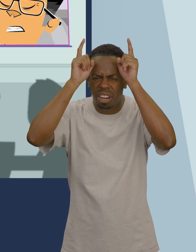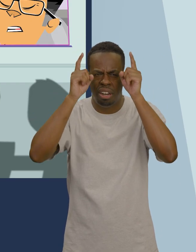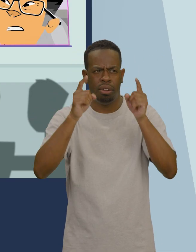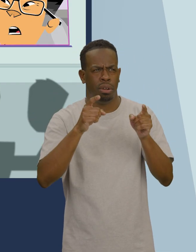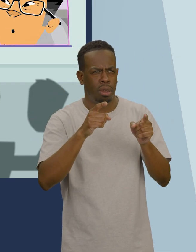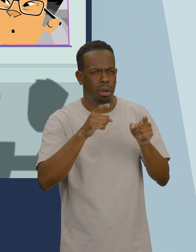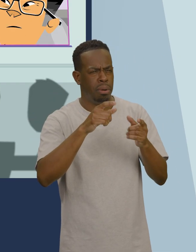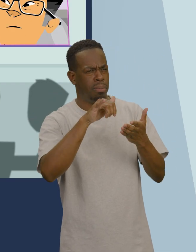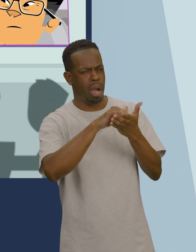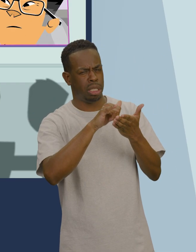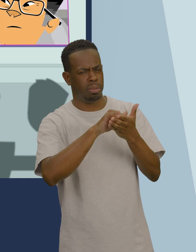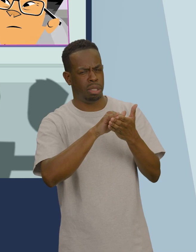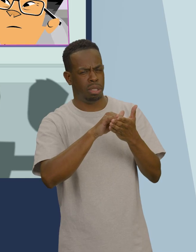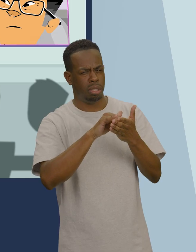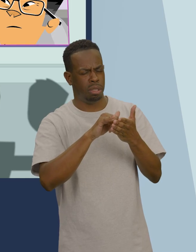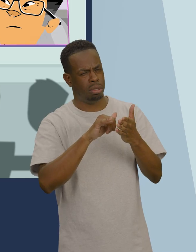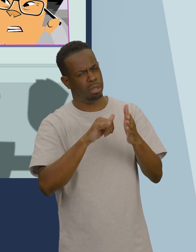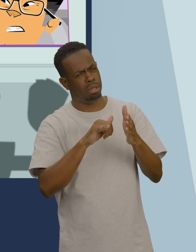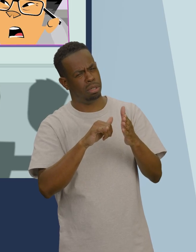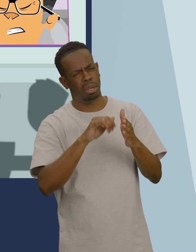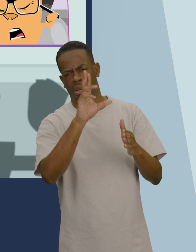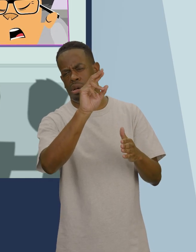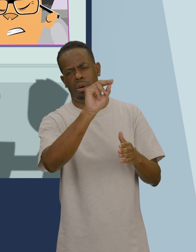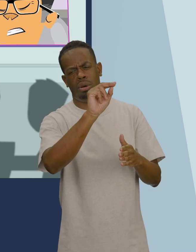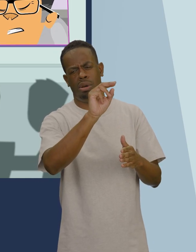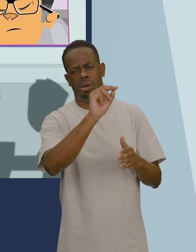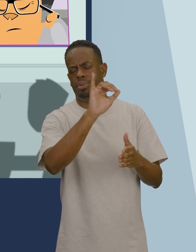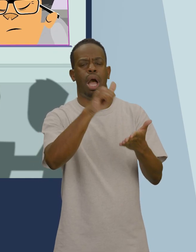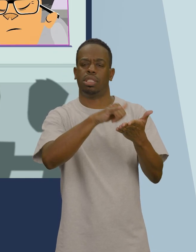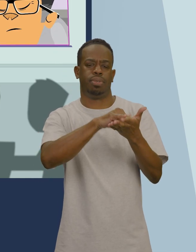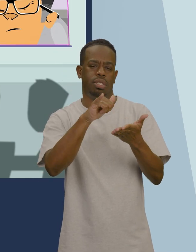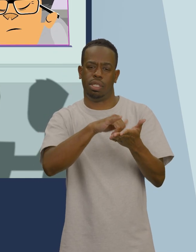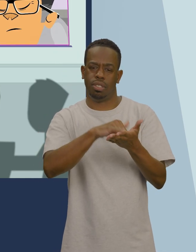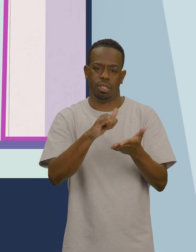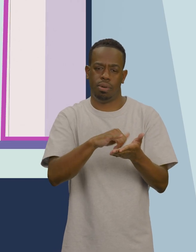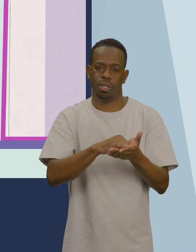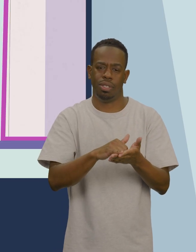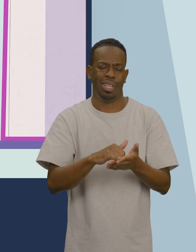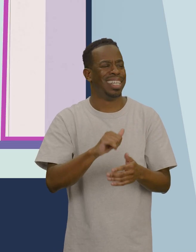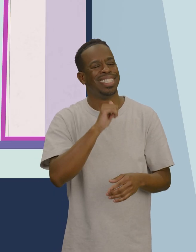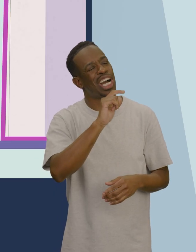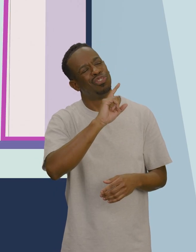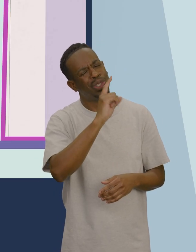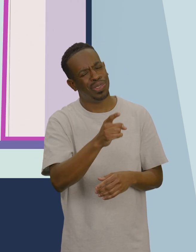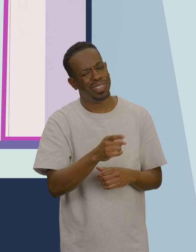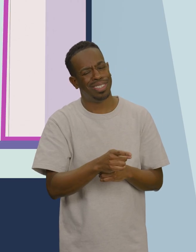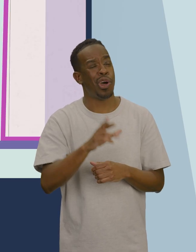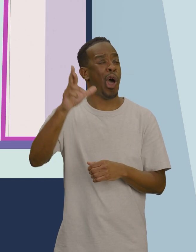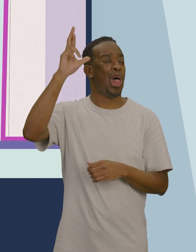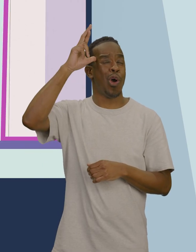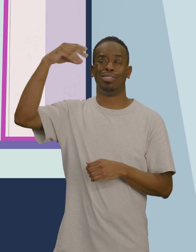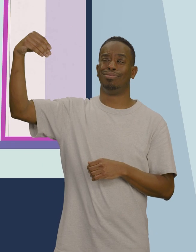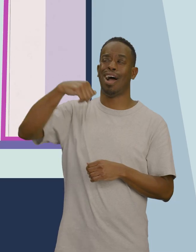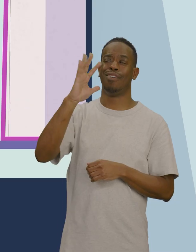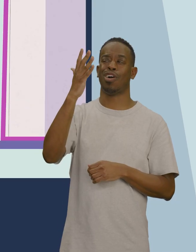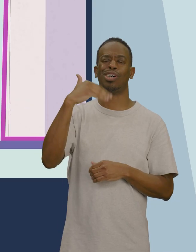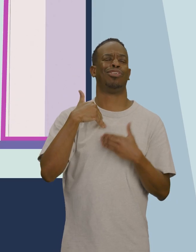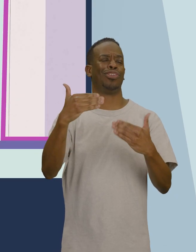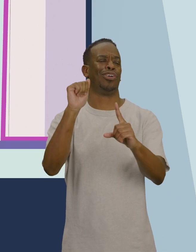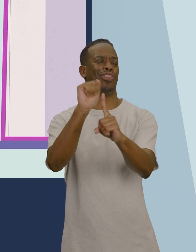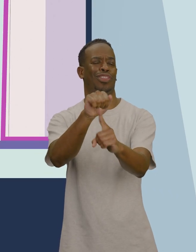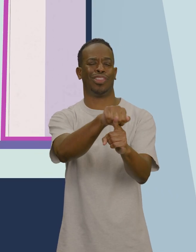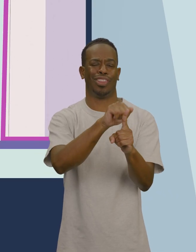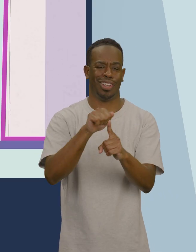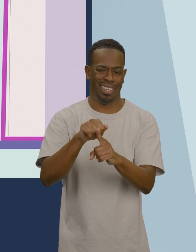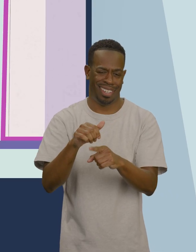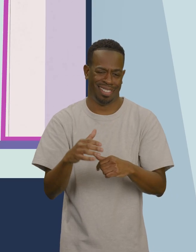This can't be true. It just can't. It's not true. Lorenzo paid me $5 whole to say that.